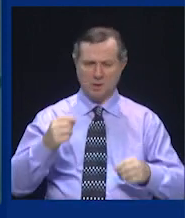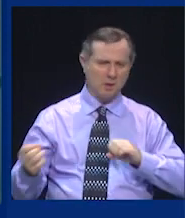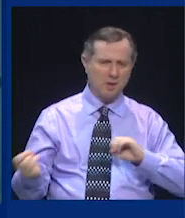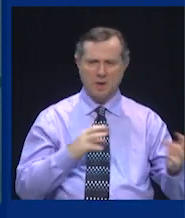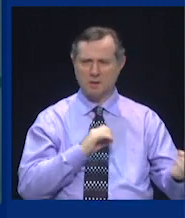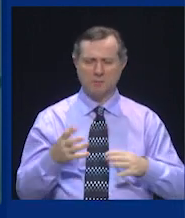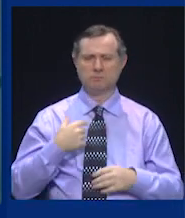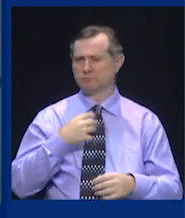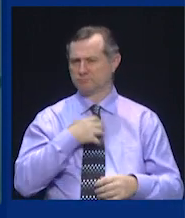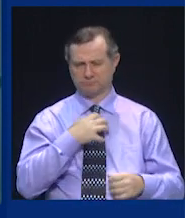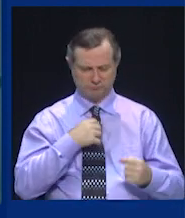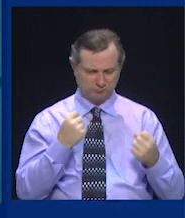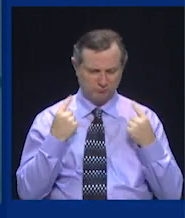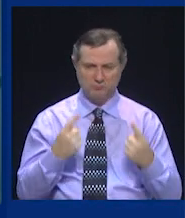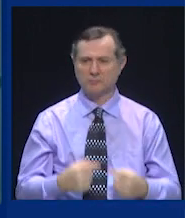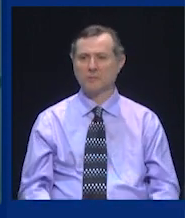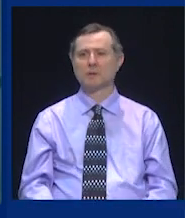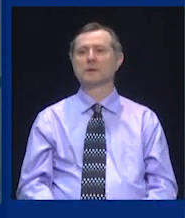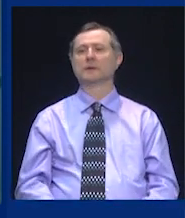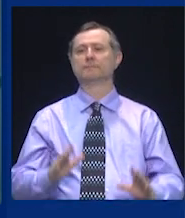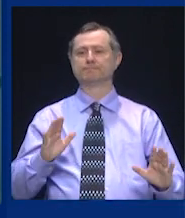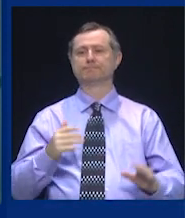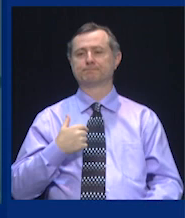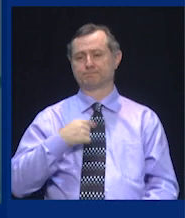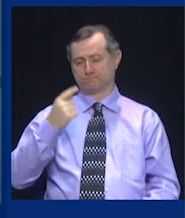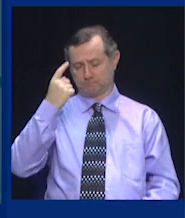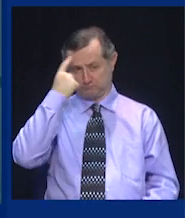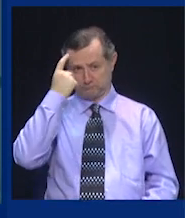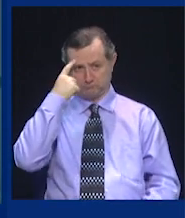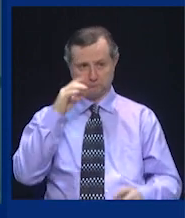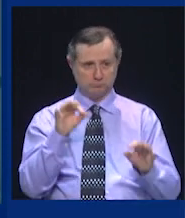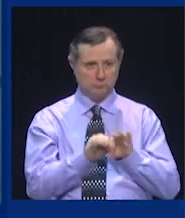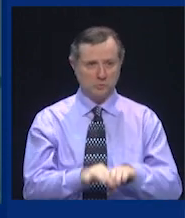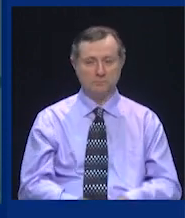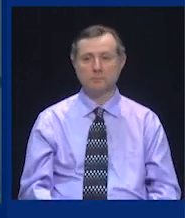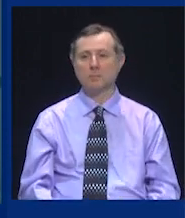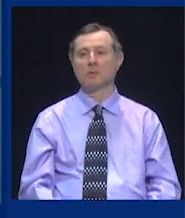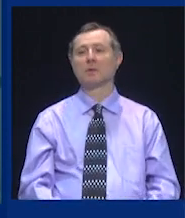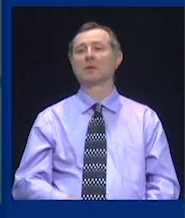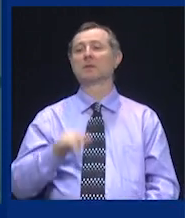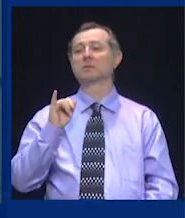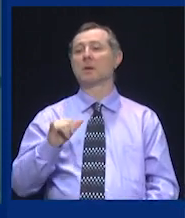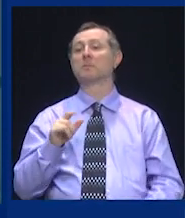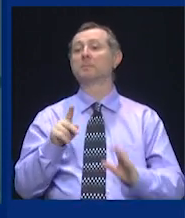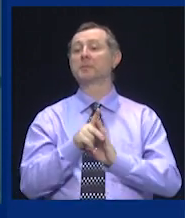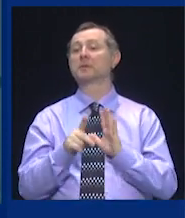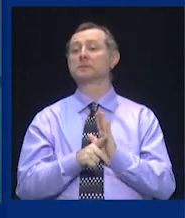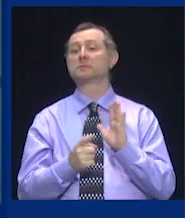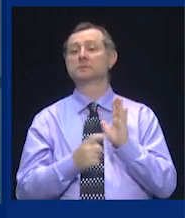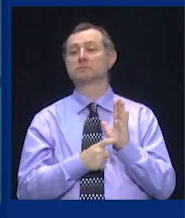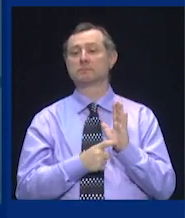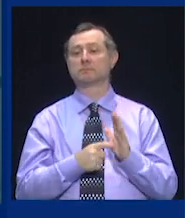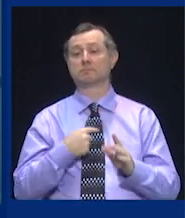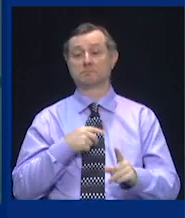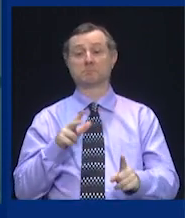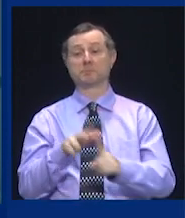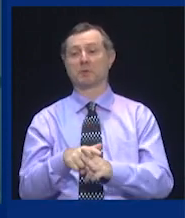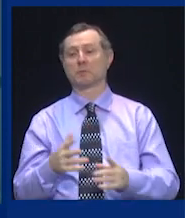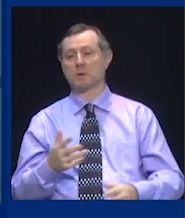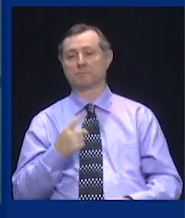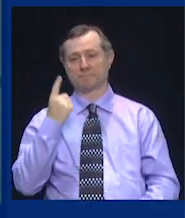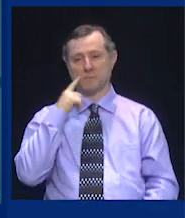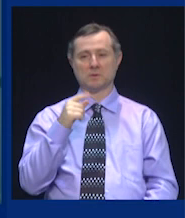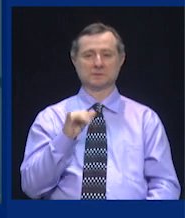But it is smart. I believe it should be extended. Legally, I can only do it for our